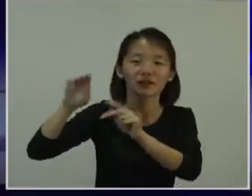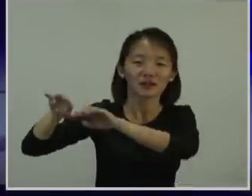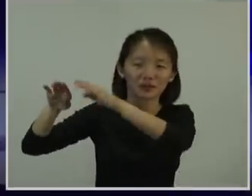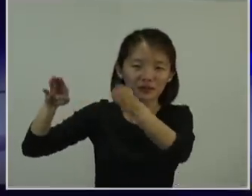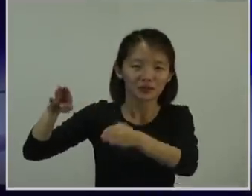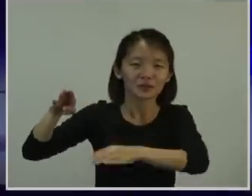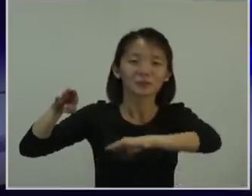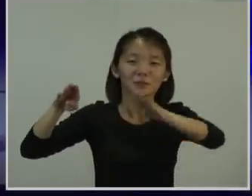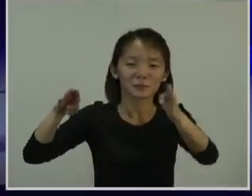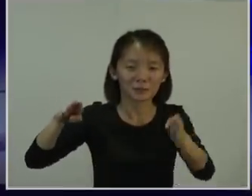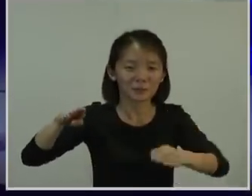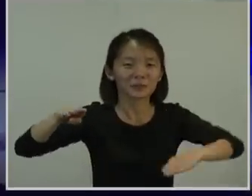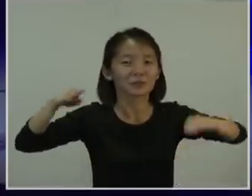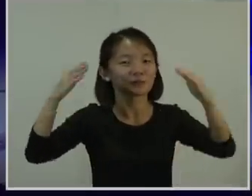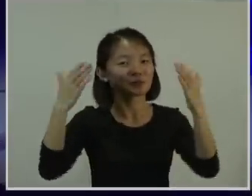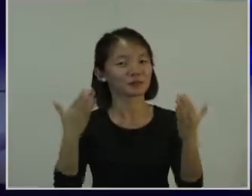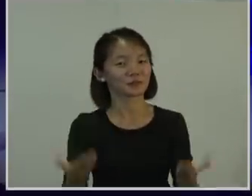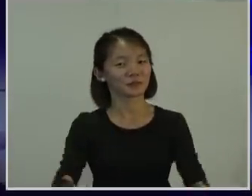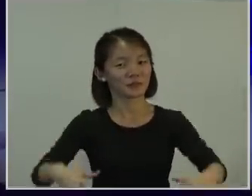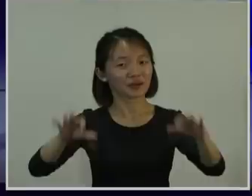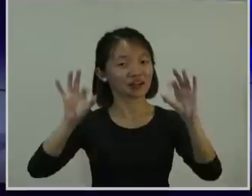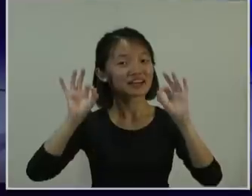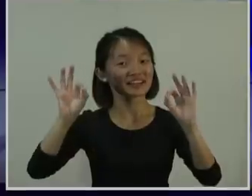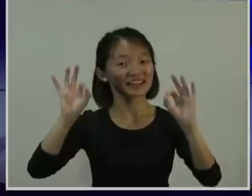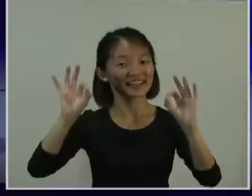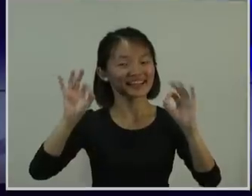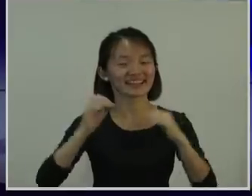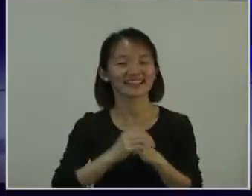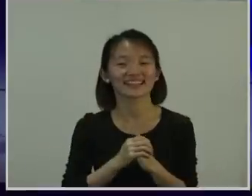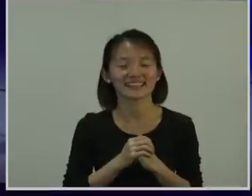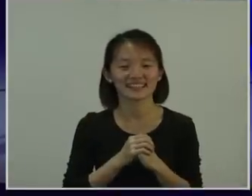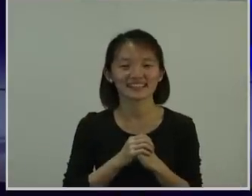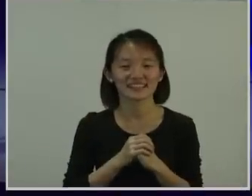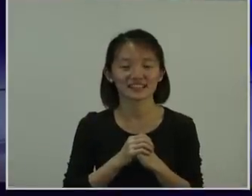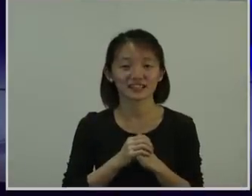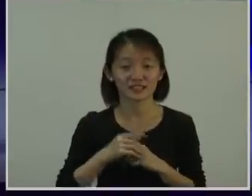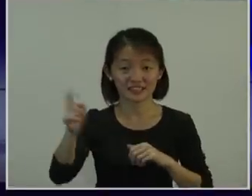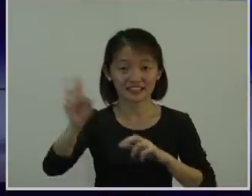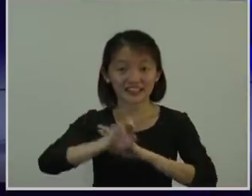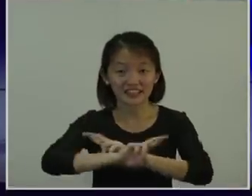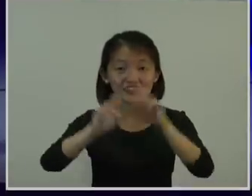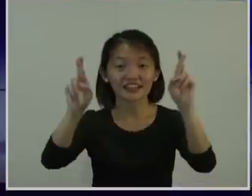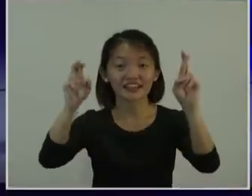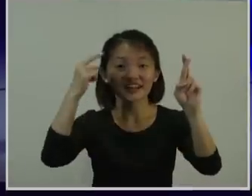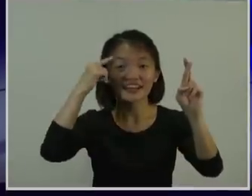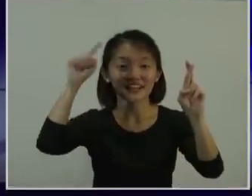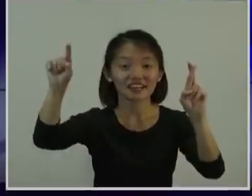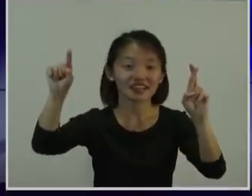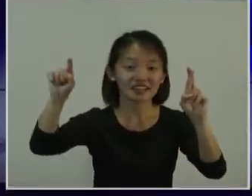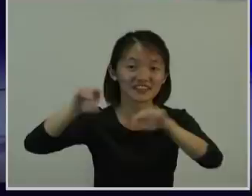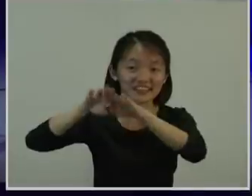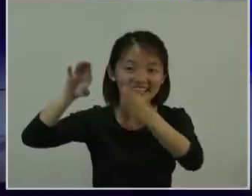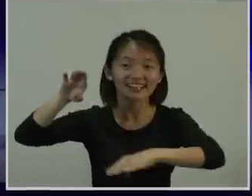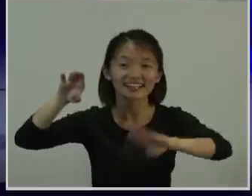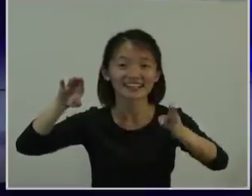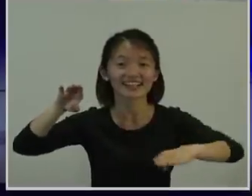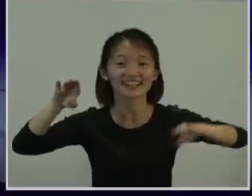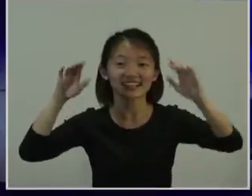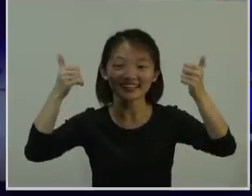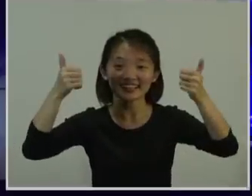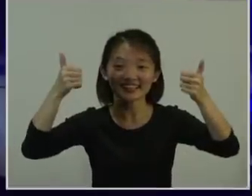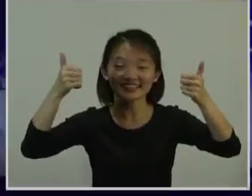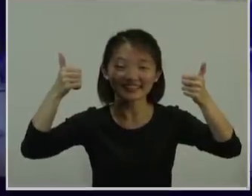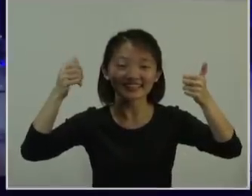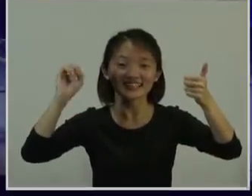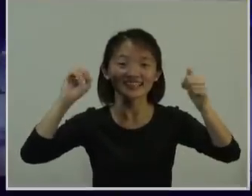Hope, which is streaming live, by the way. So, okay. Yeah, are you ready for Kallang Wave? Yes, we are. So now, we're going to start